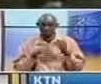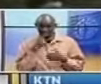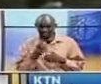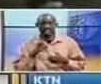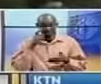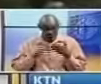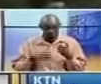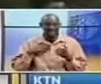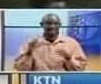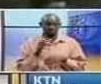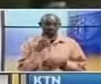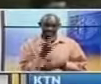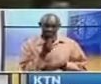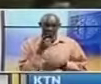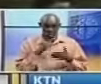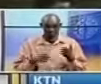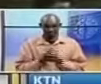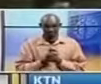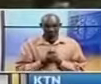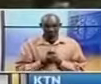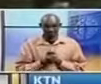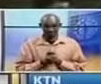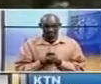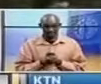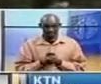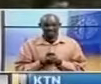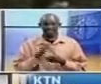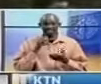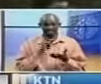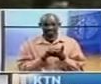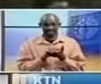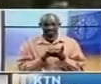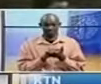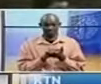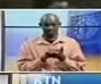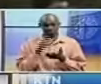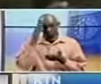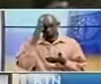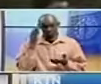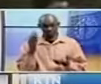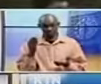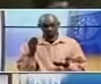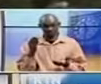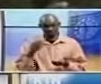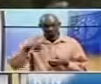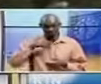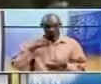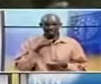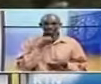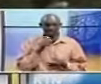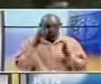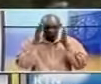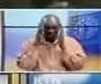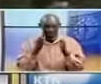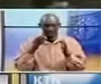it is what our customers say, is that... you know, we just don't